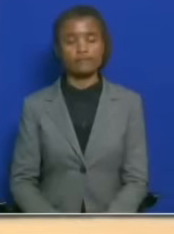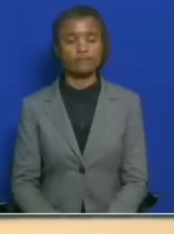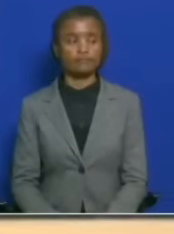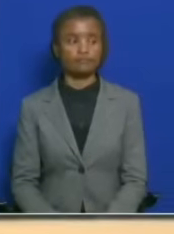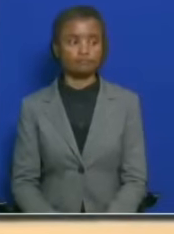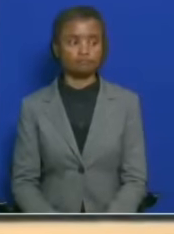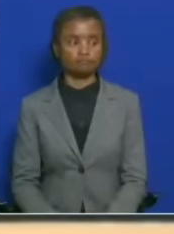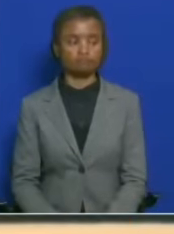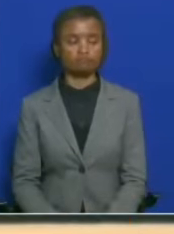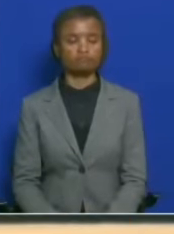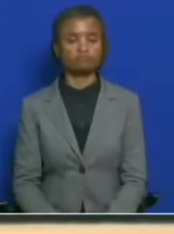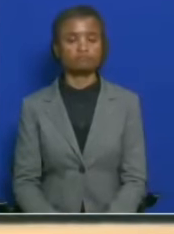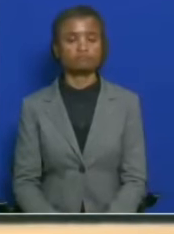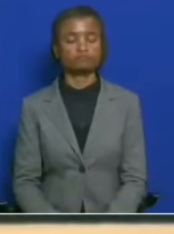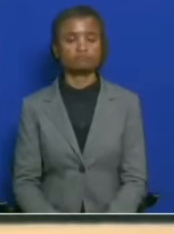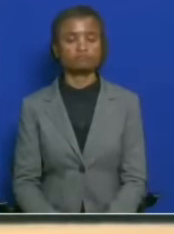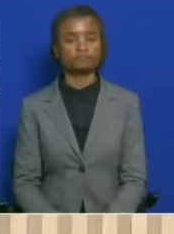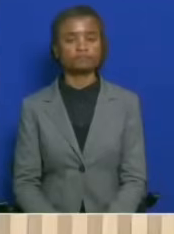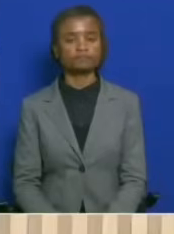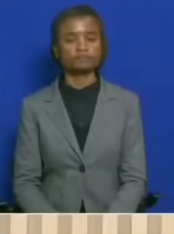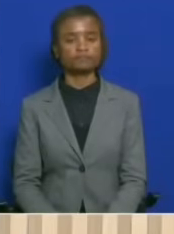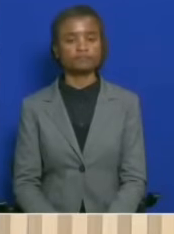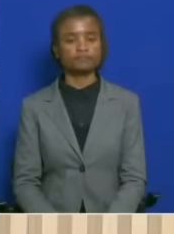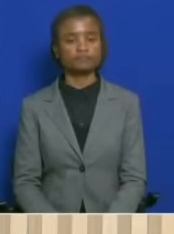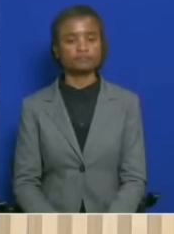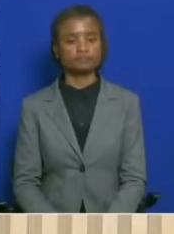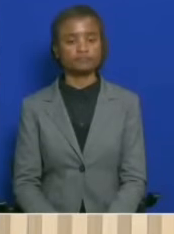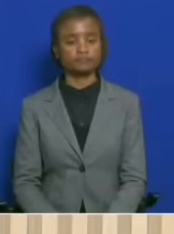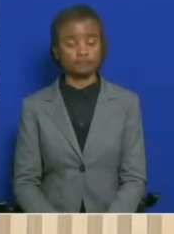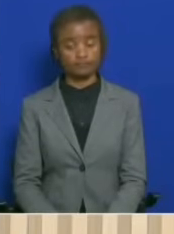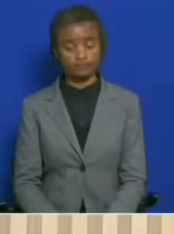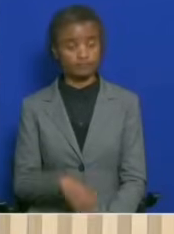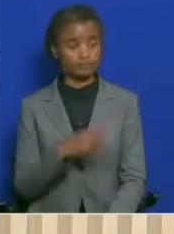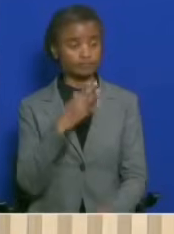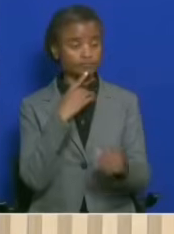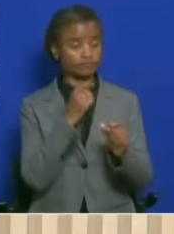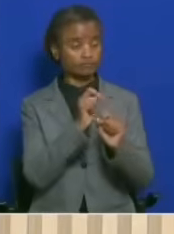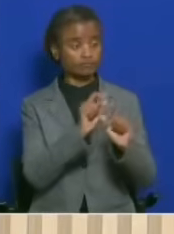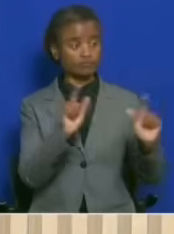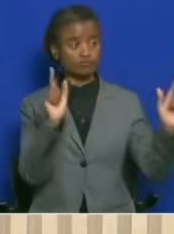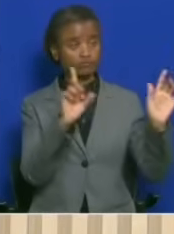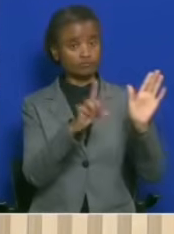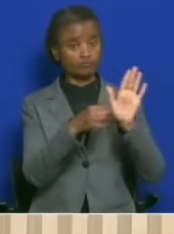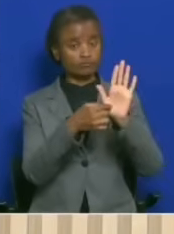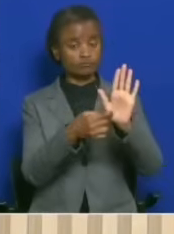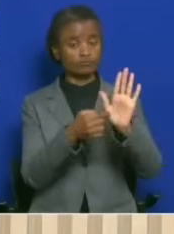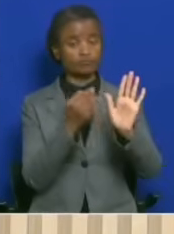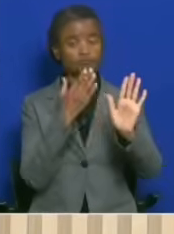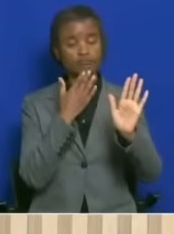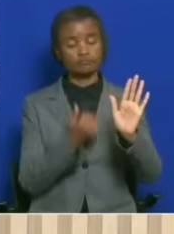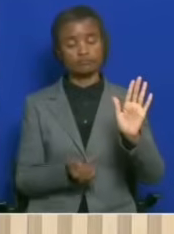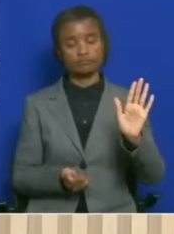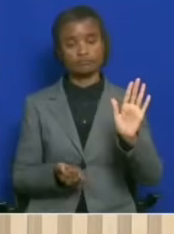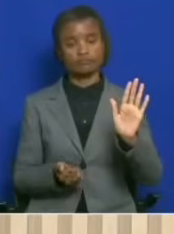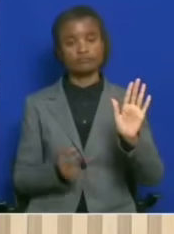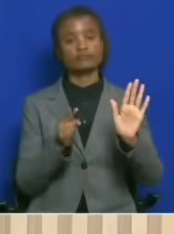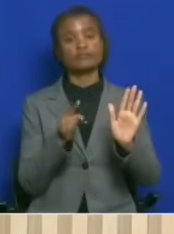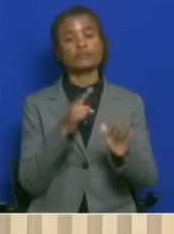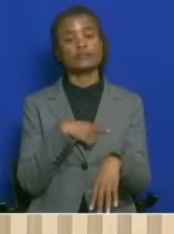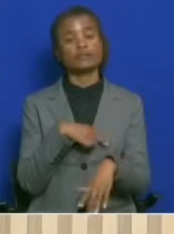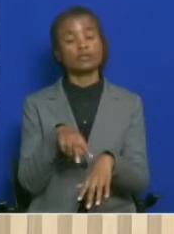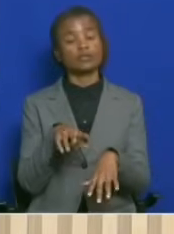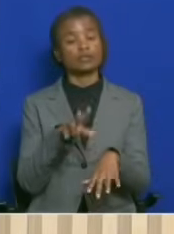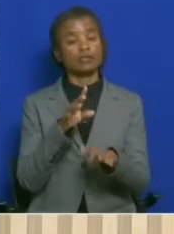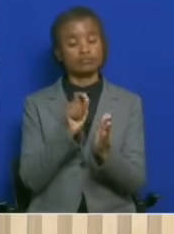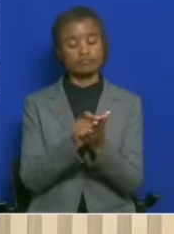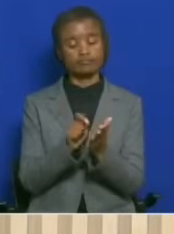that. Can we flight it, please? And can we make a note to include 5187